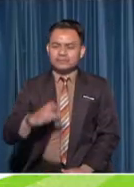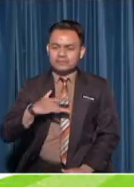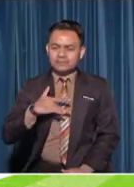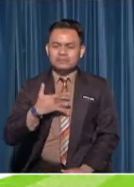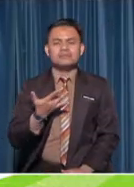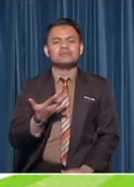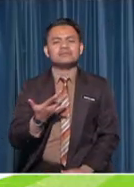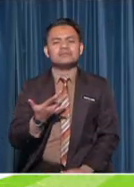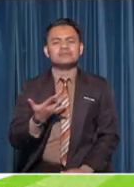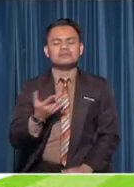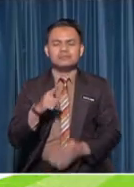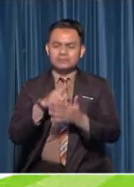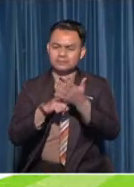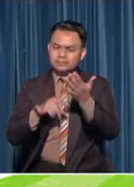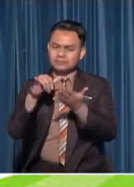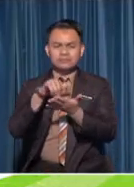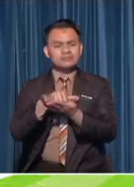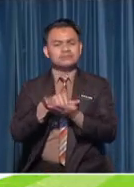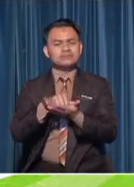Senses, what are they?